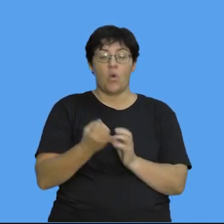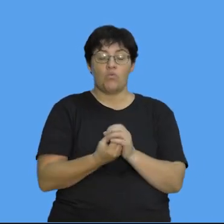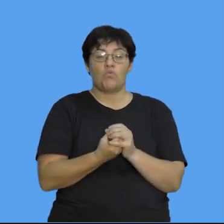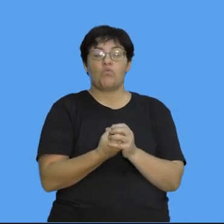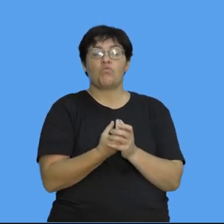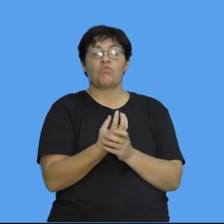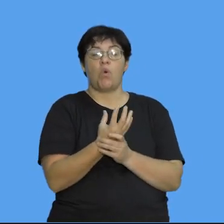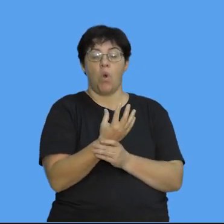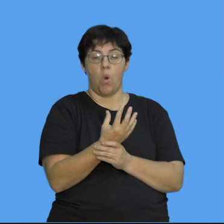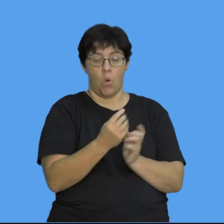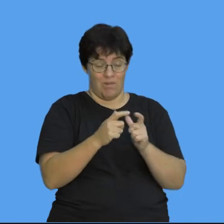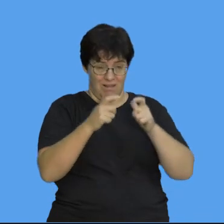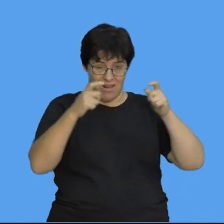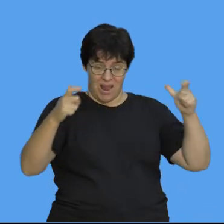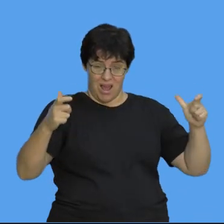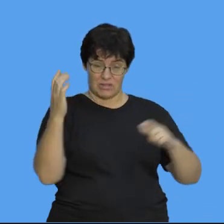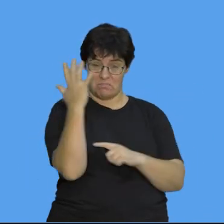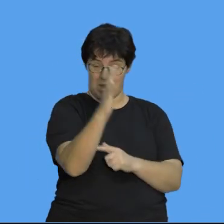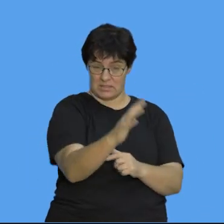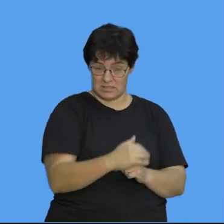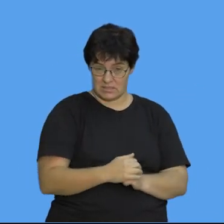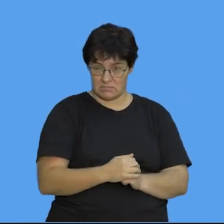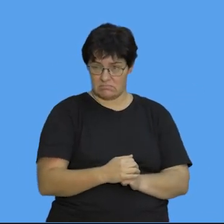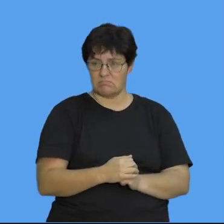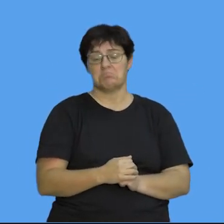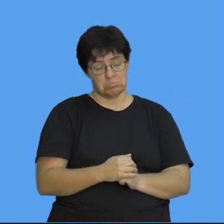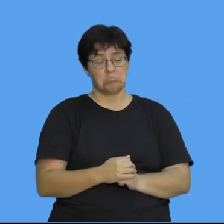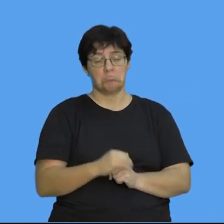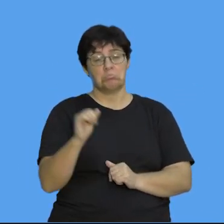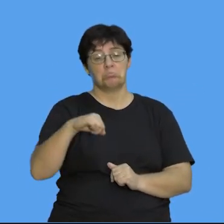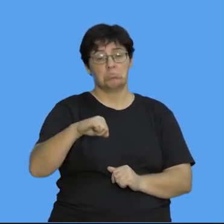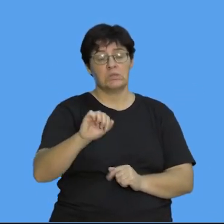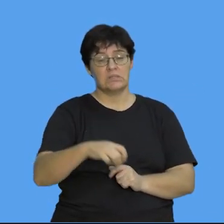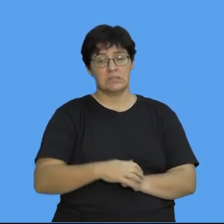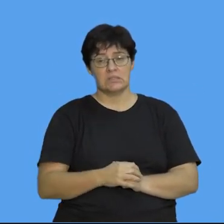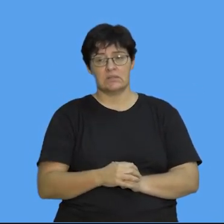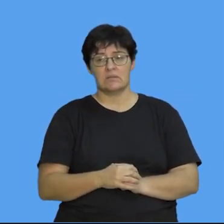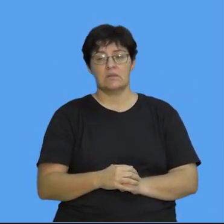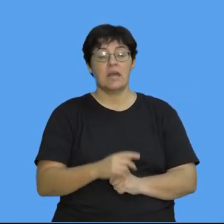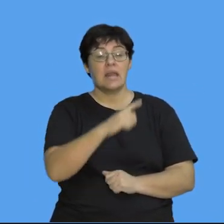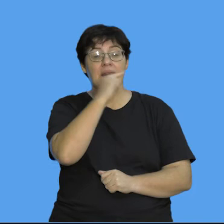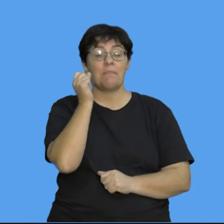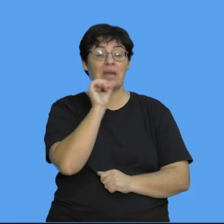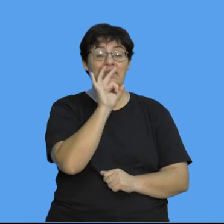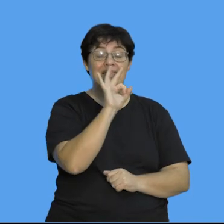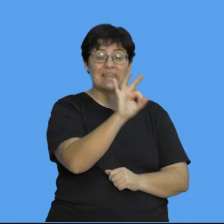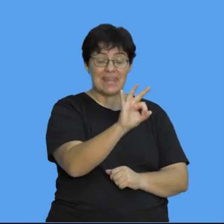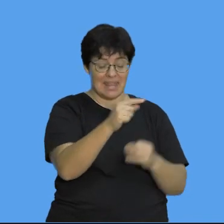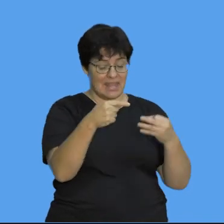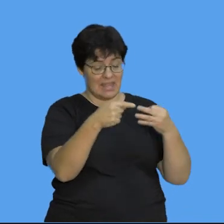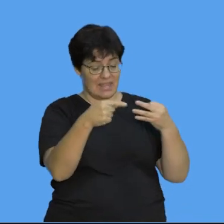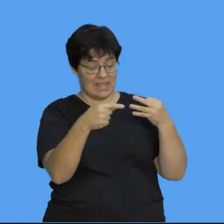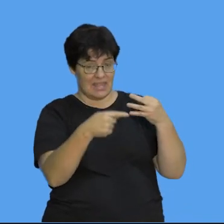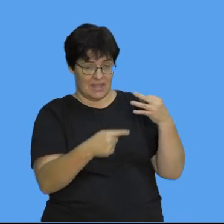can grow into a large plant. Yes, we can get very large plants. Name 3